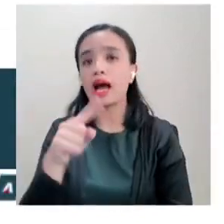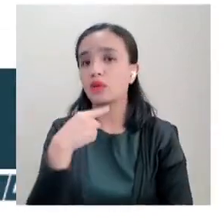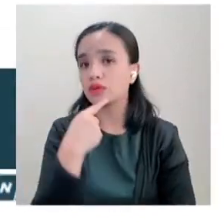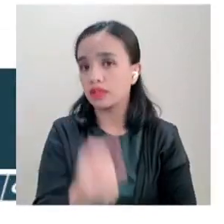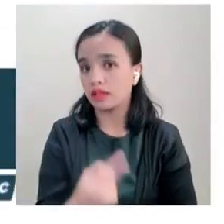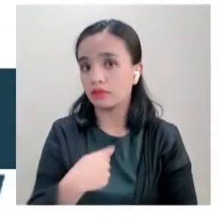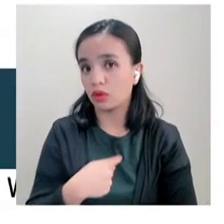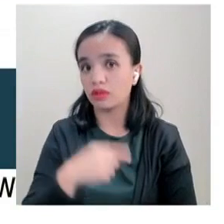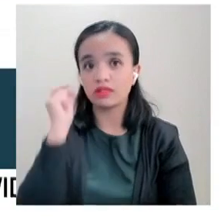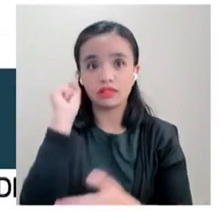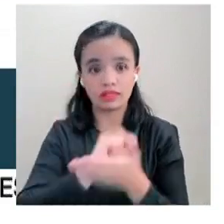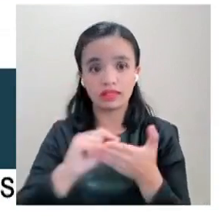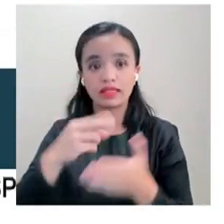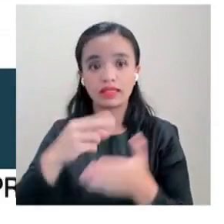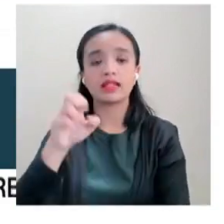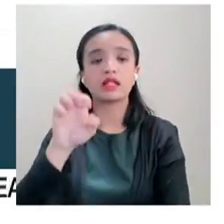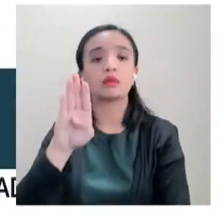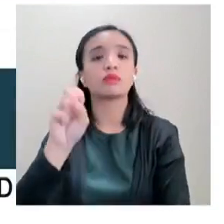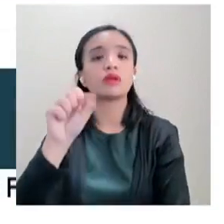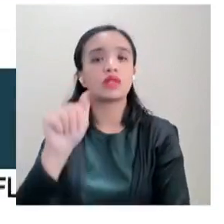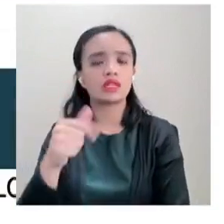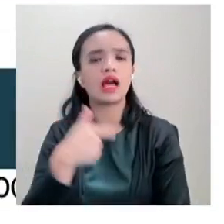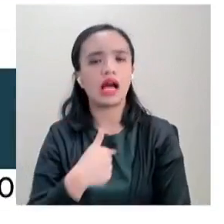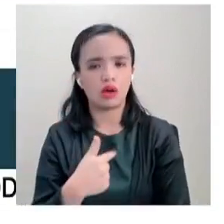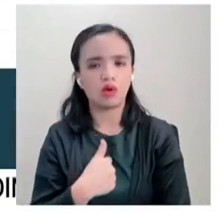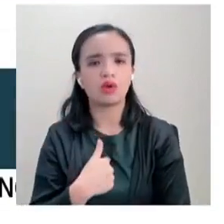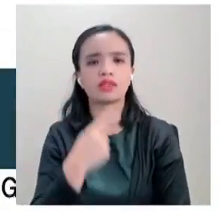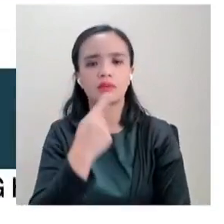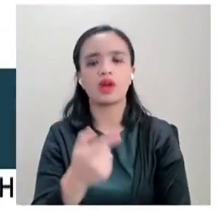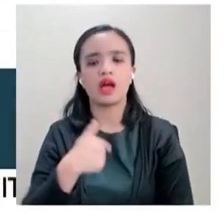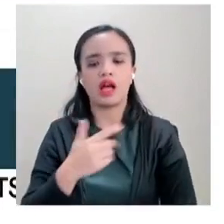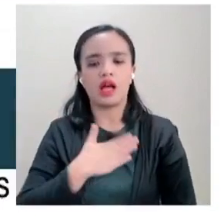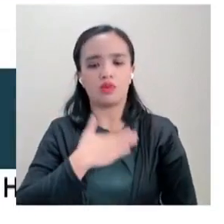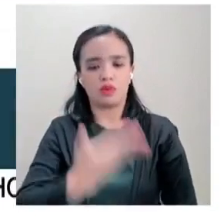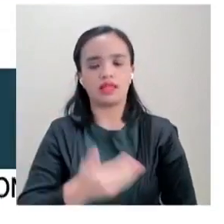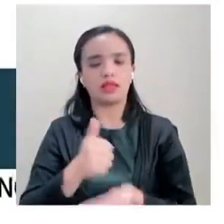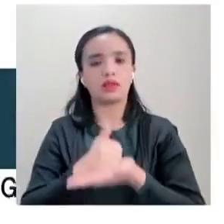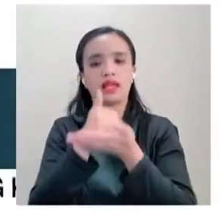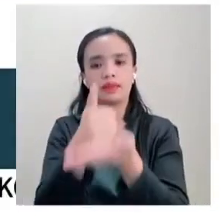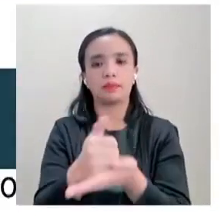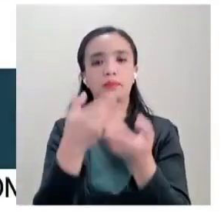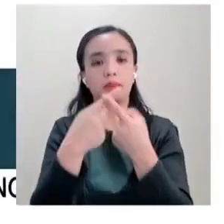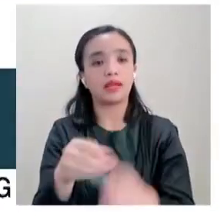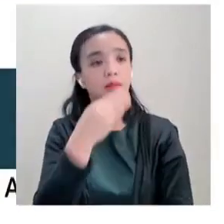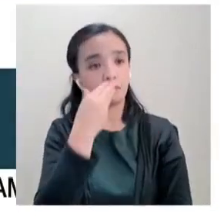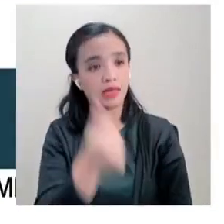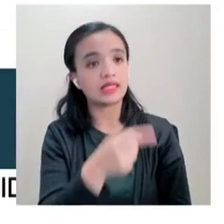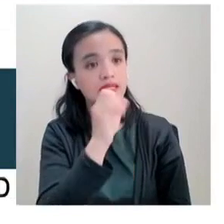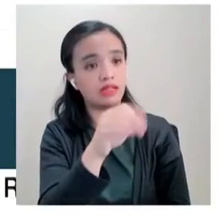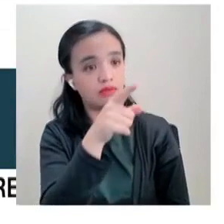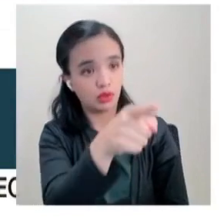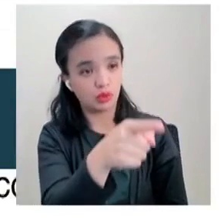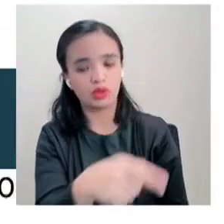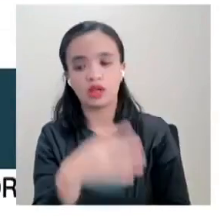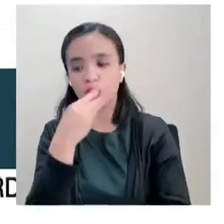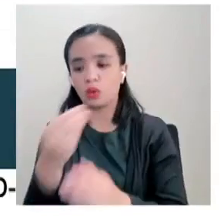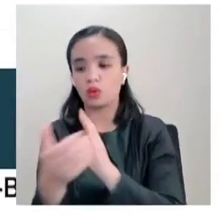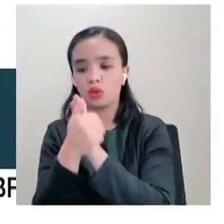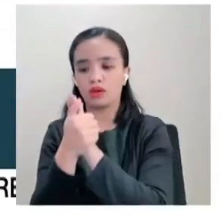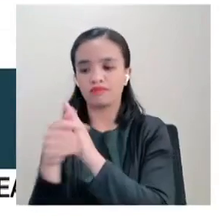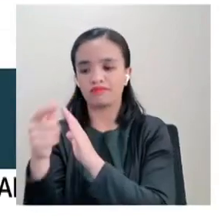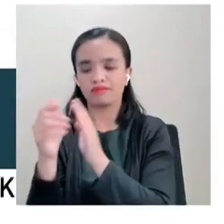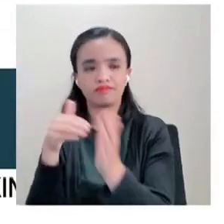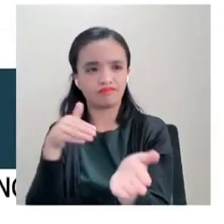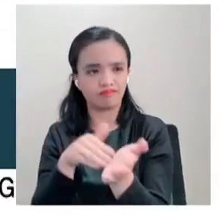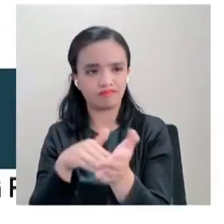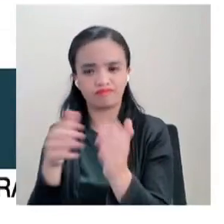Herbosa when he asked me for help, I told him I am willing to help, but it's a lot better if you get the help of the specialty societies. And let